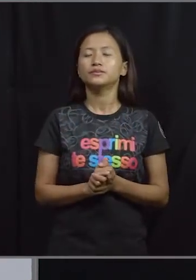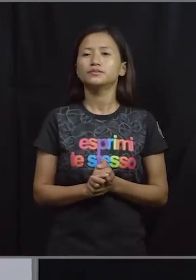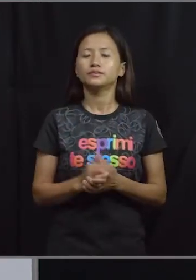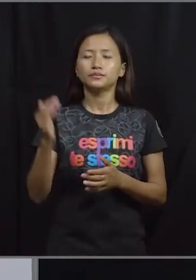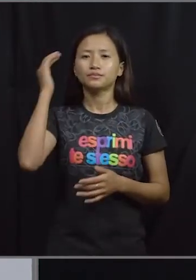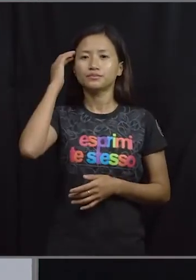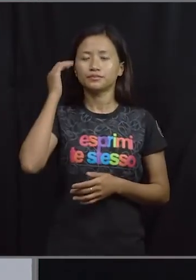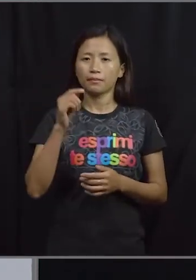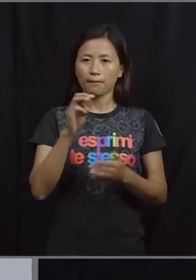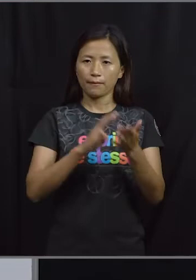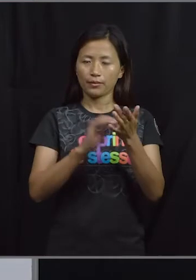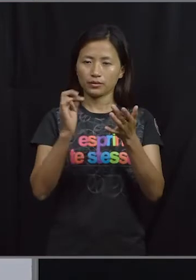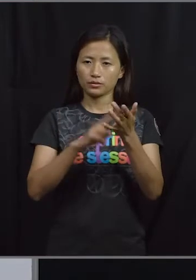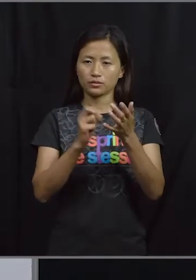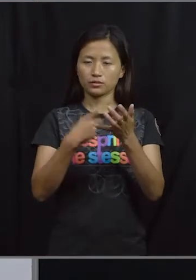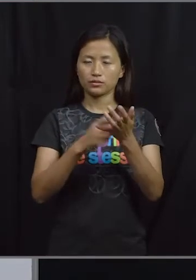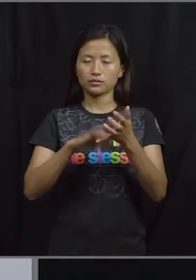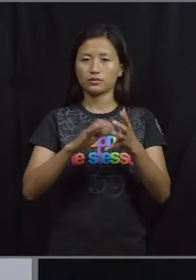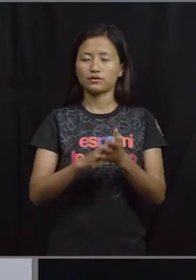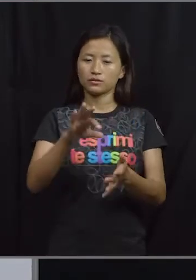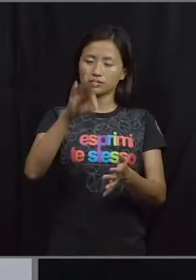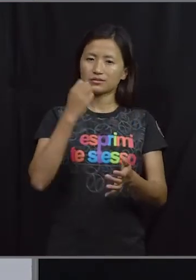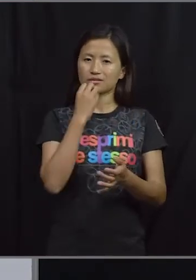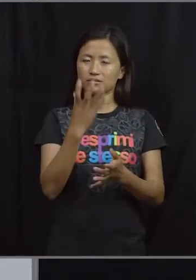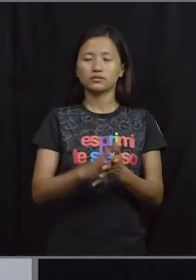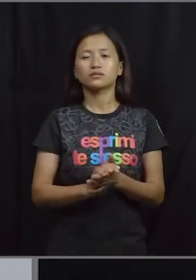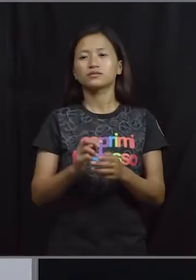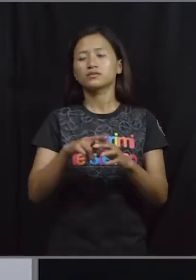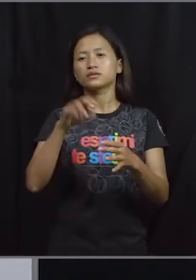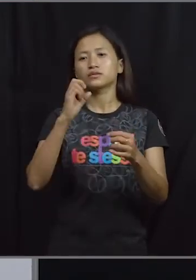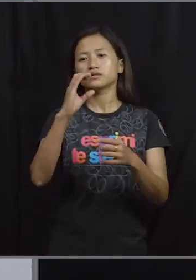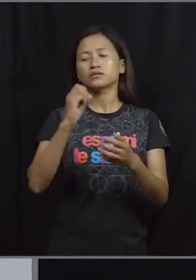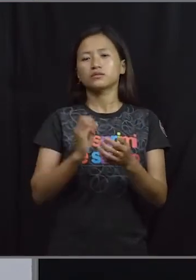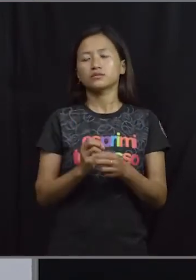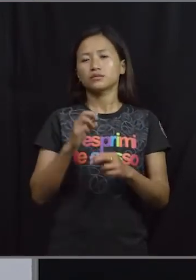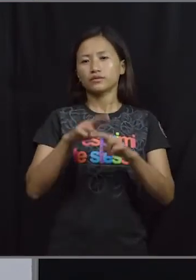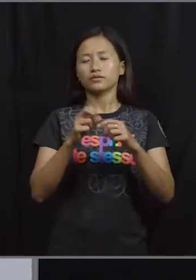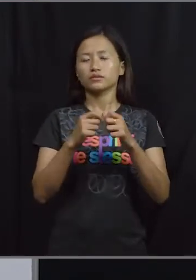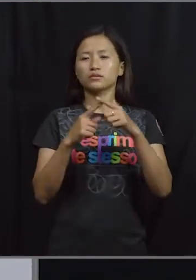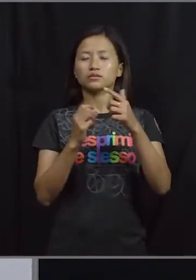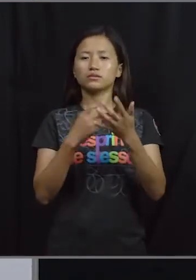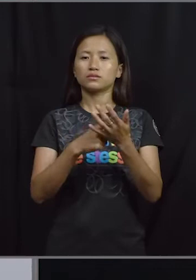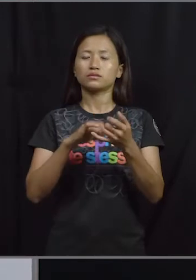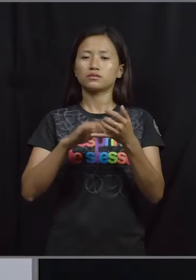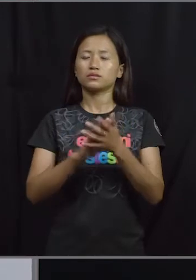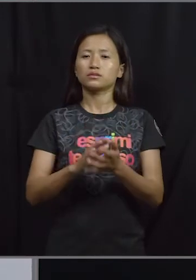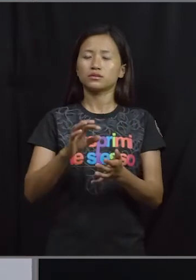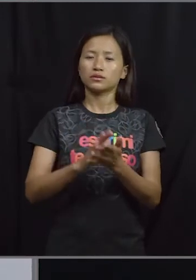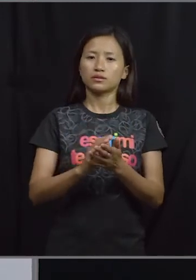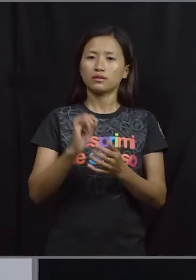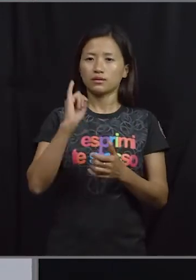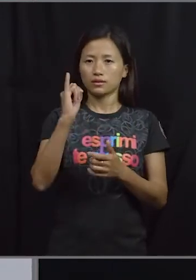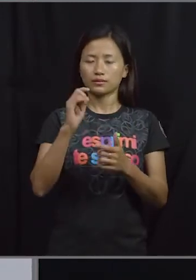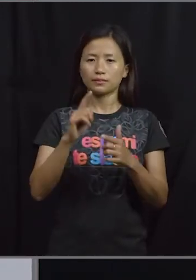the minors, then you can easily find out the cofactors. See, minus 1 raised to the power I plus